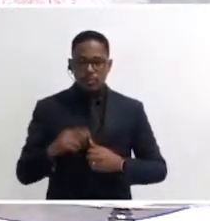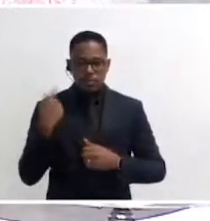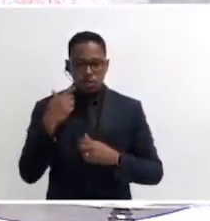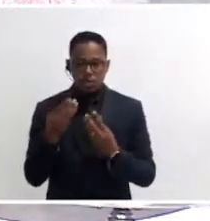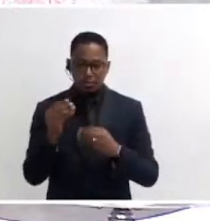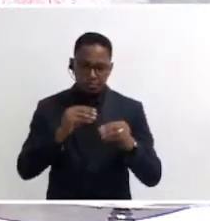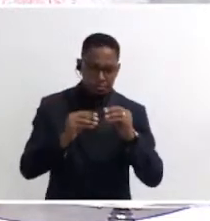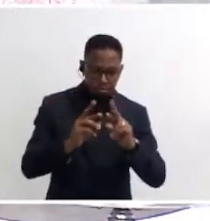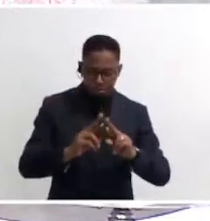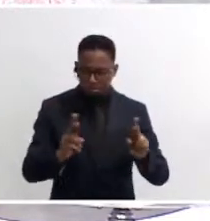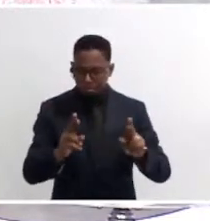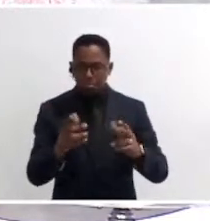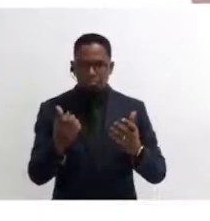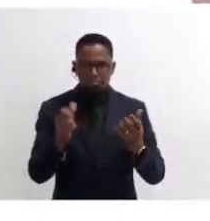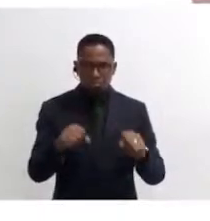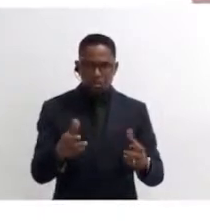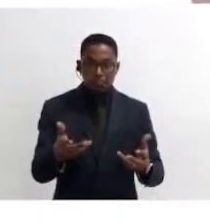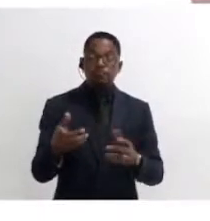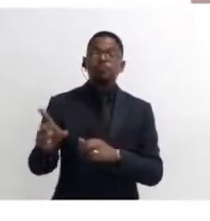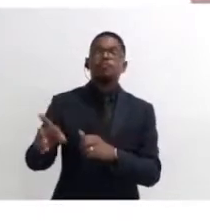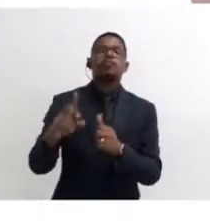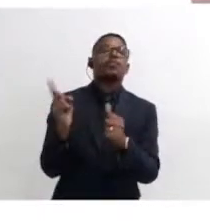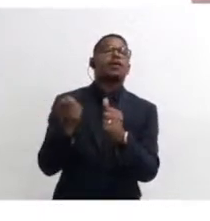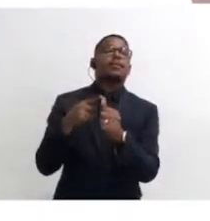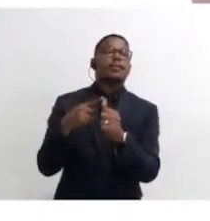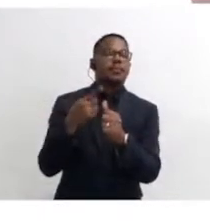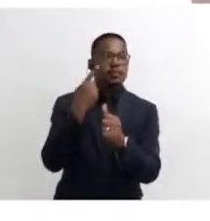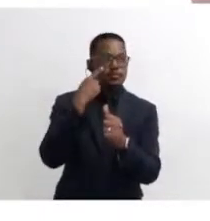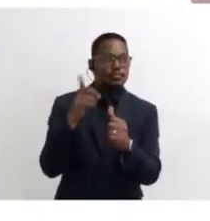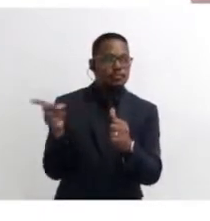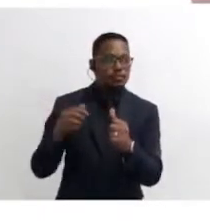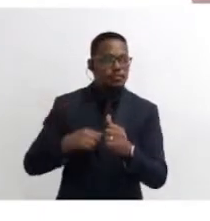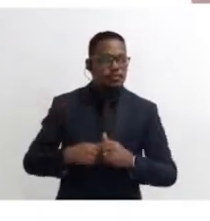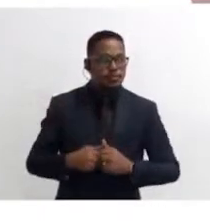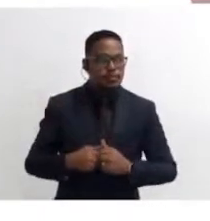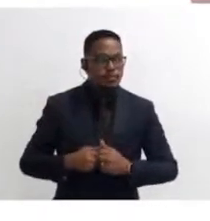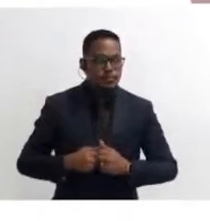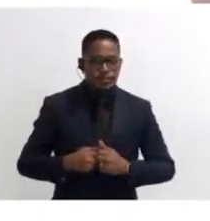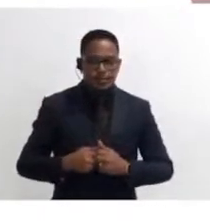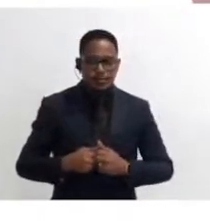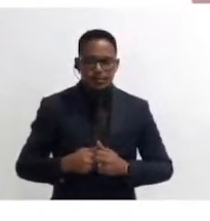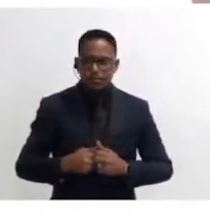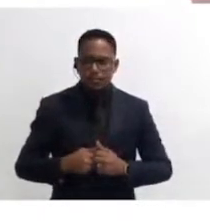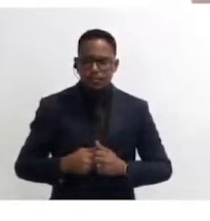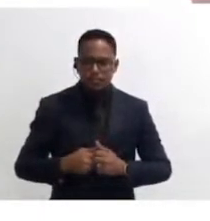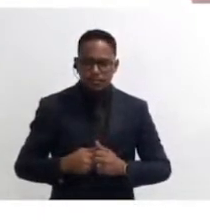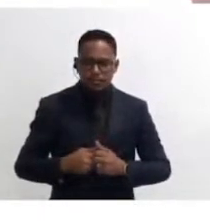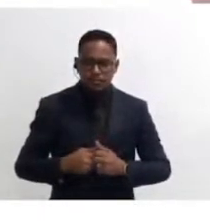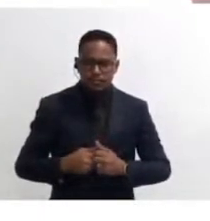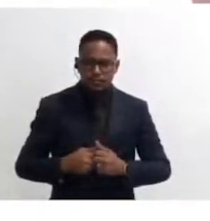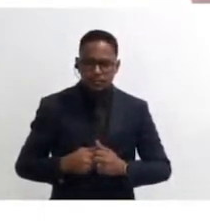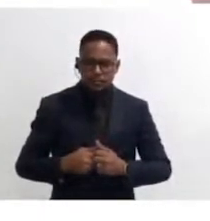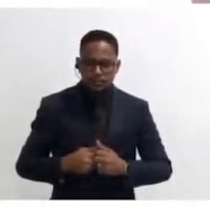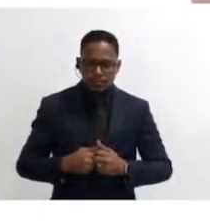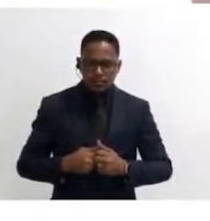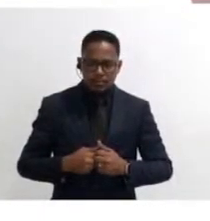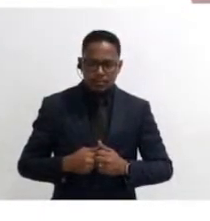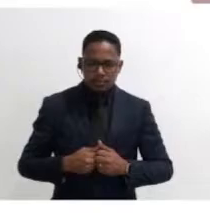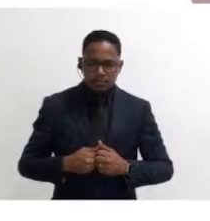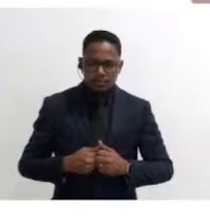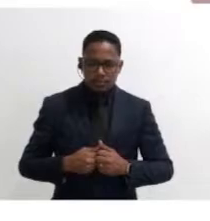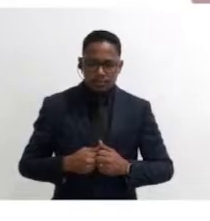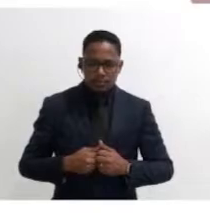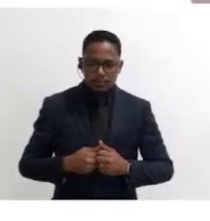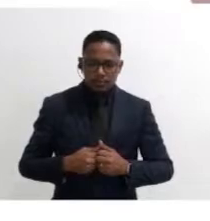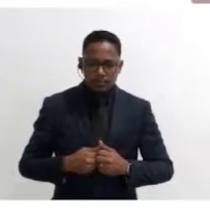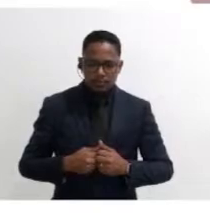So the first building block I'll talk about is wafer thinning. So especially for portable applications, we want